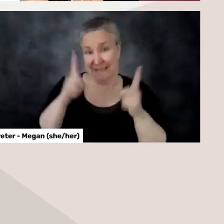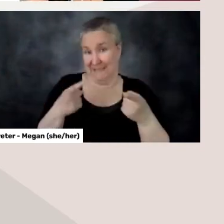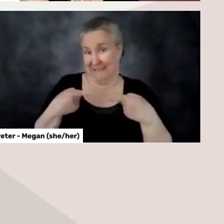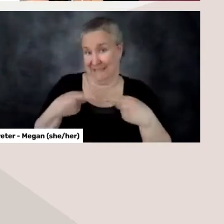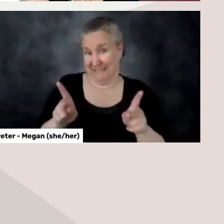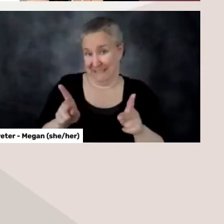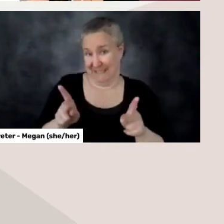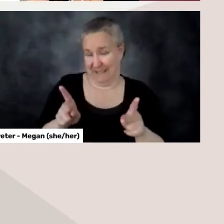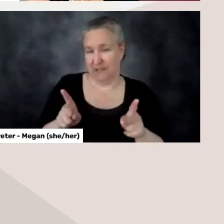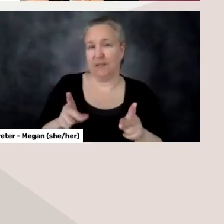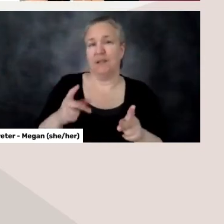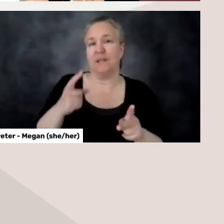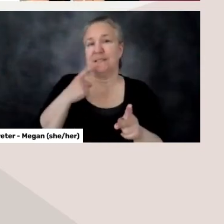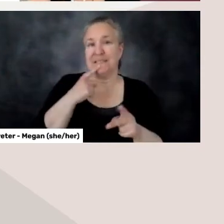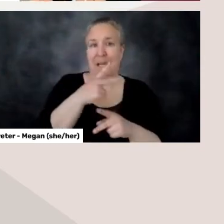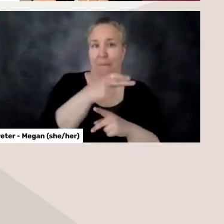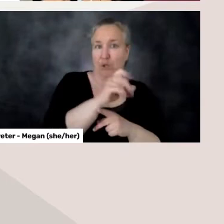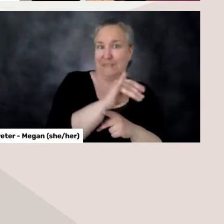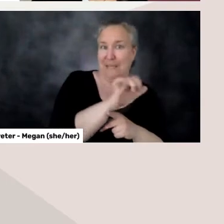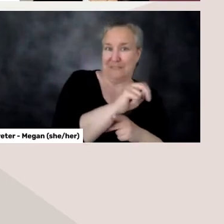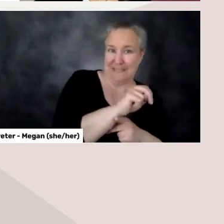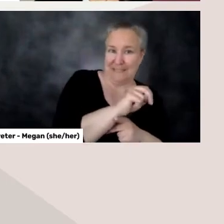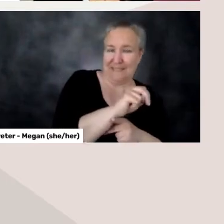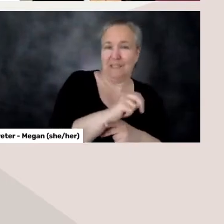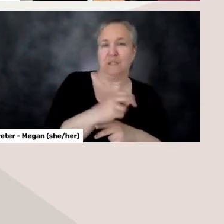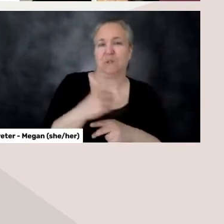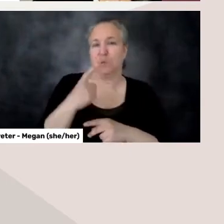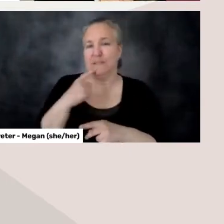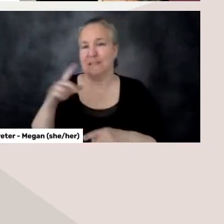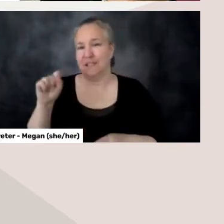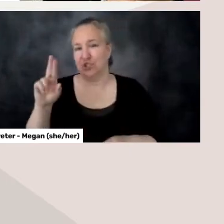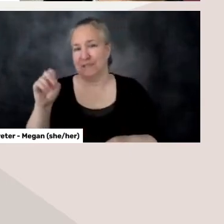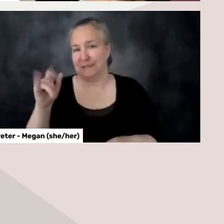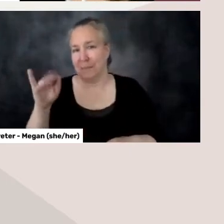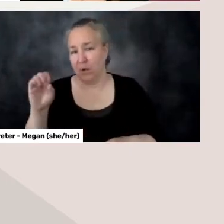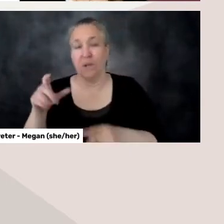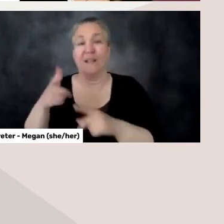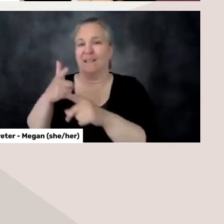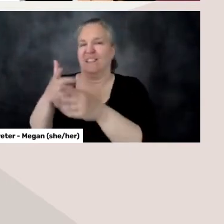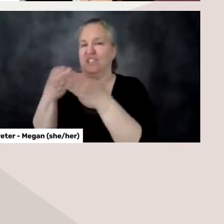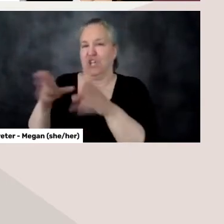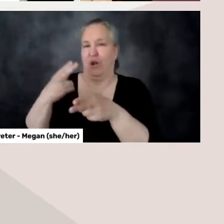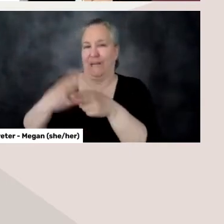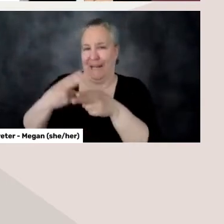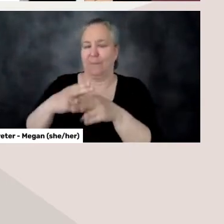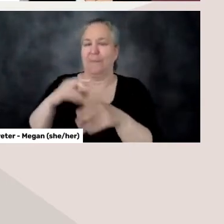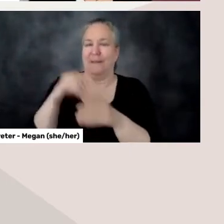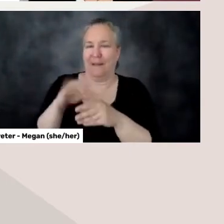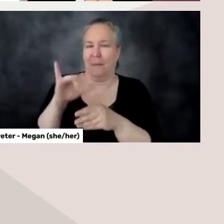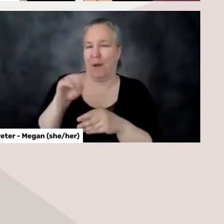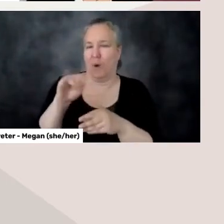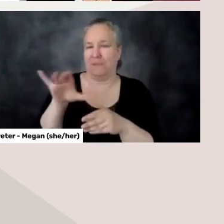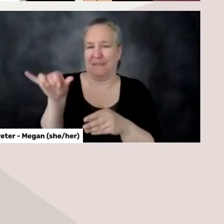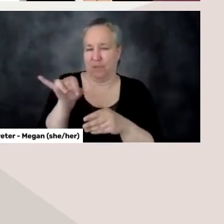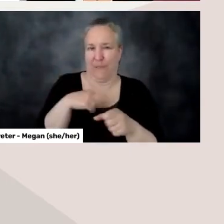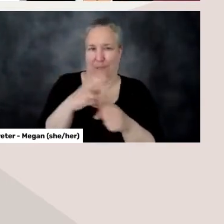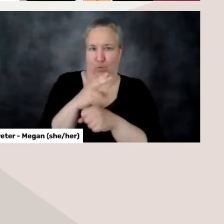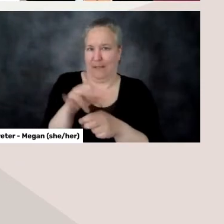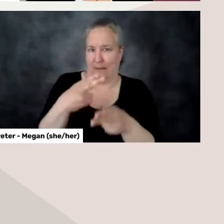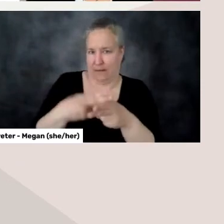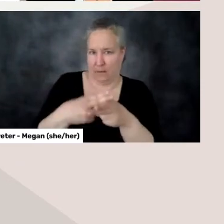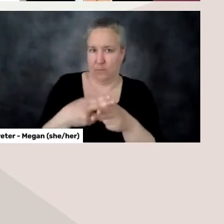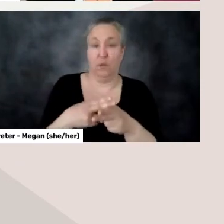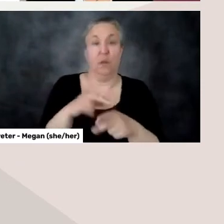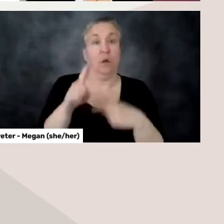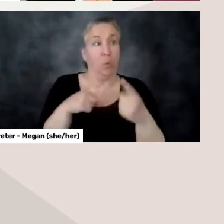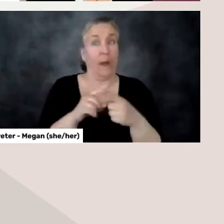say trastuzumab. And so trastuzumab is the generic name that is included in the biosimilars. And we don't even know when we've